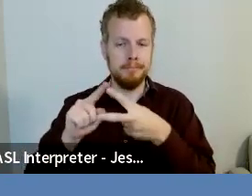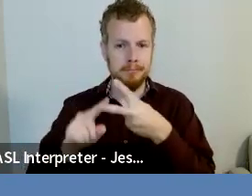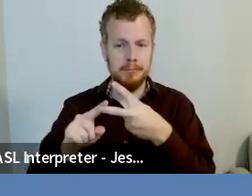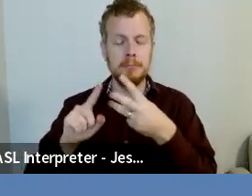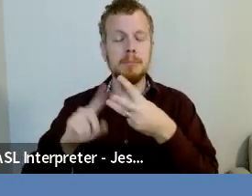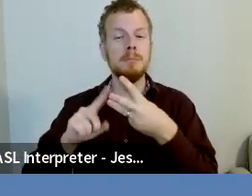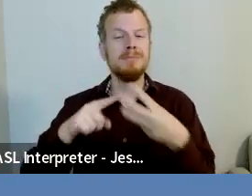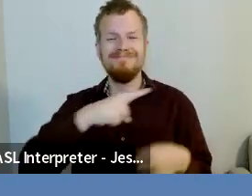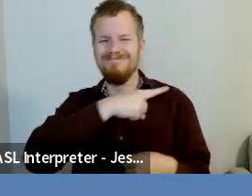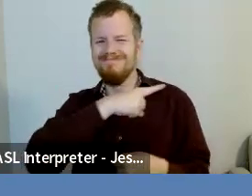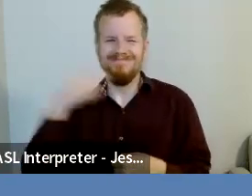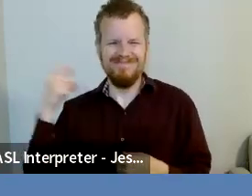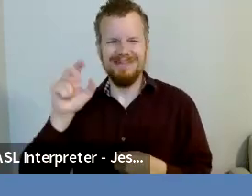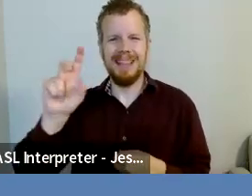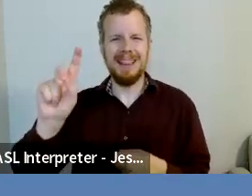Dehydration.